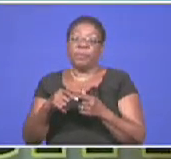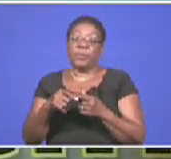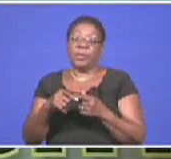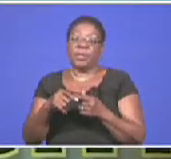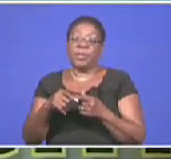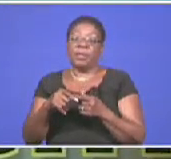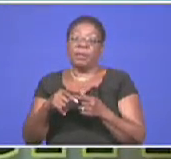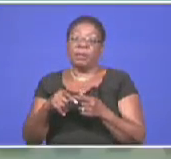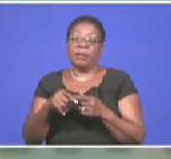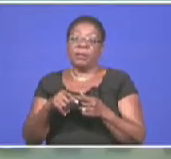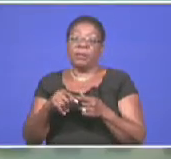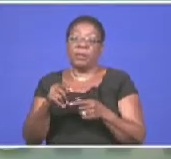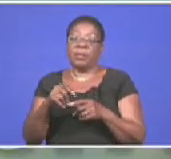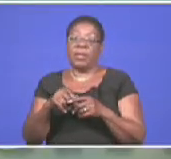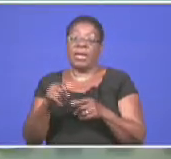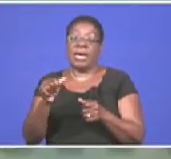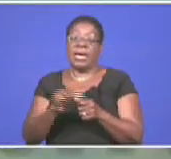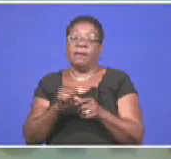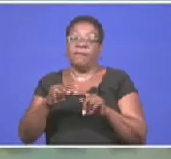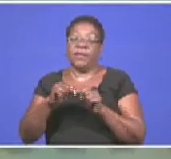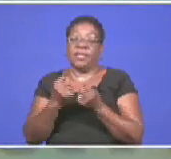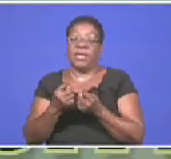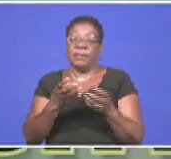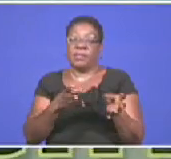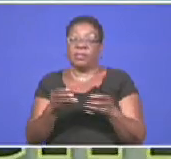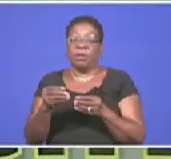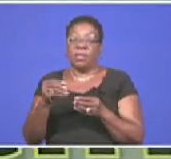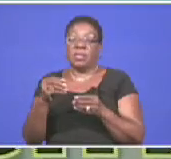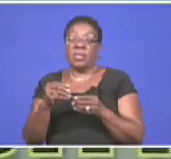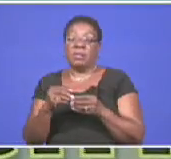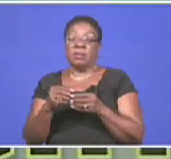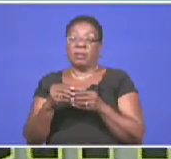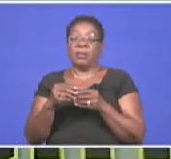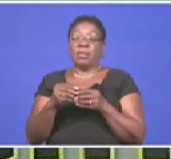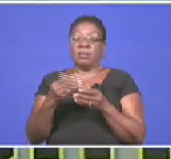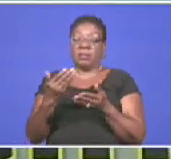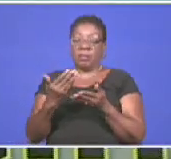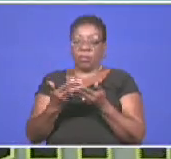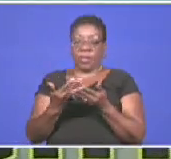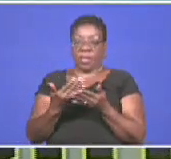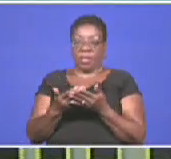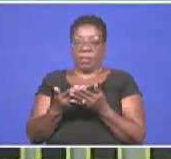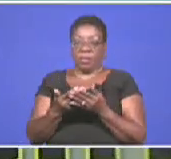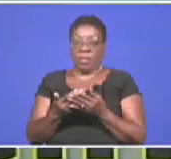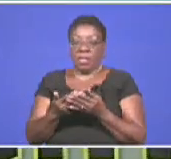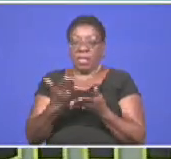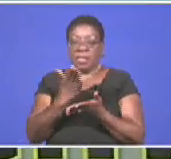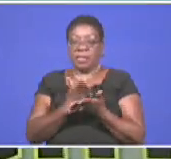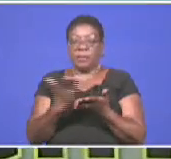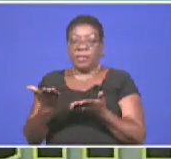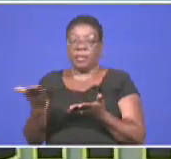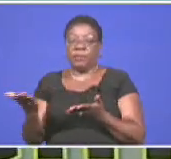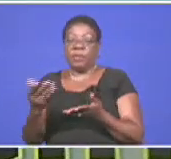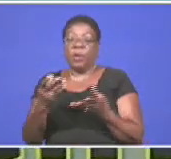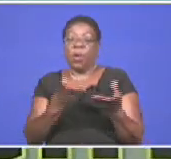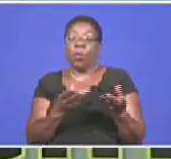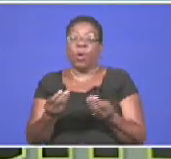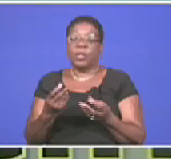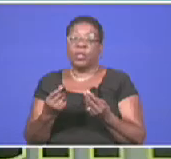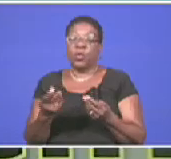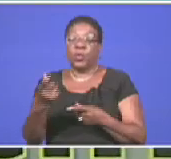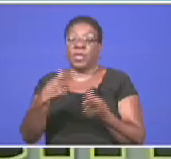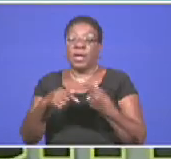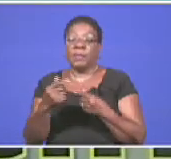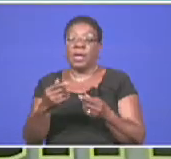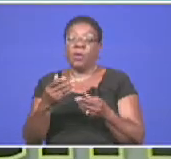know, literally begging to get into. Every team has got mid to high major players on it, and that's something that we said that we want to do. We turned down a lot of